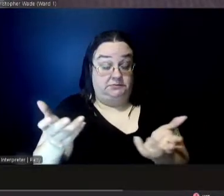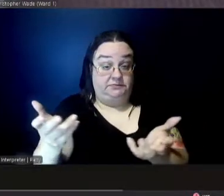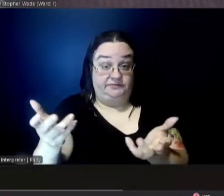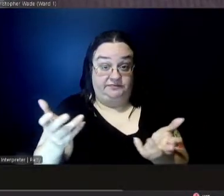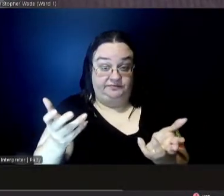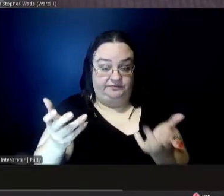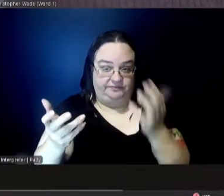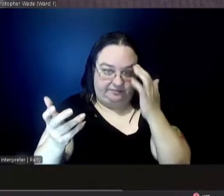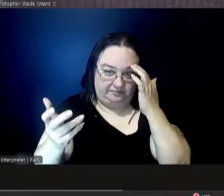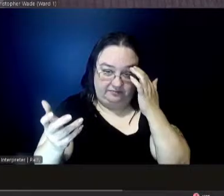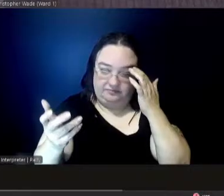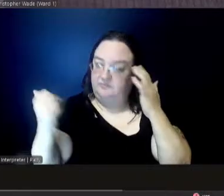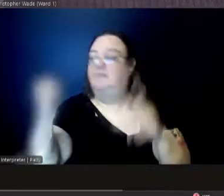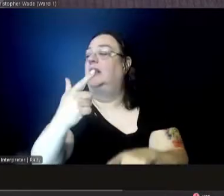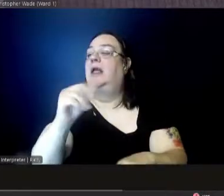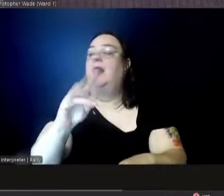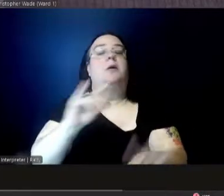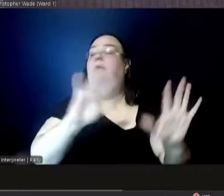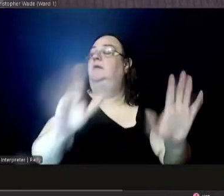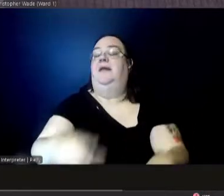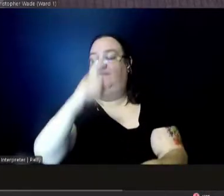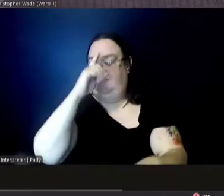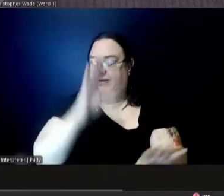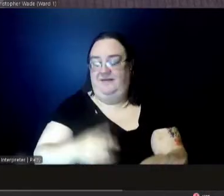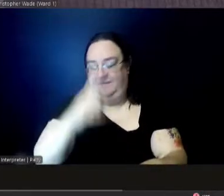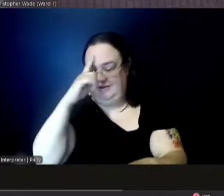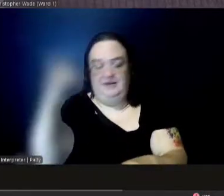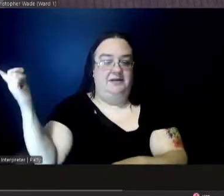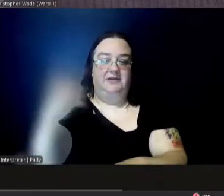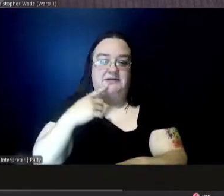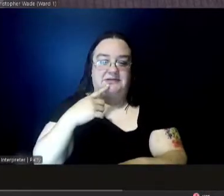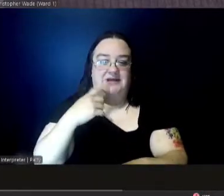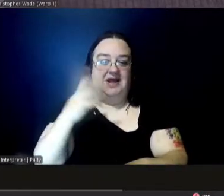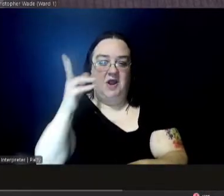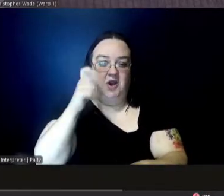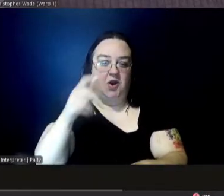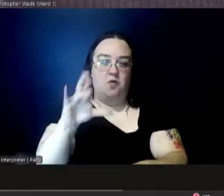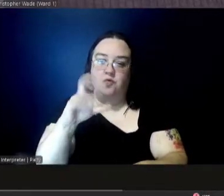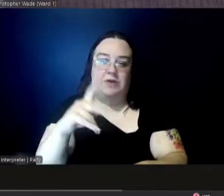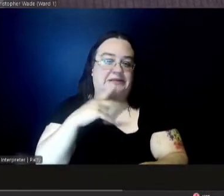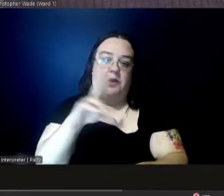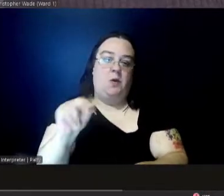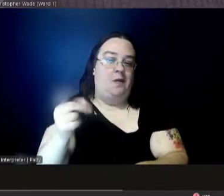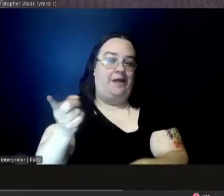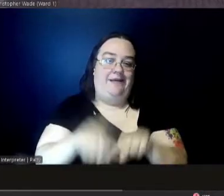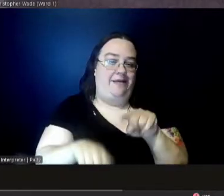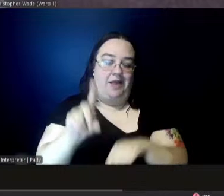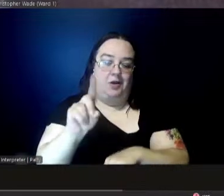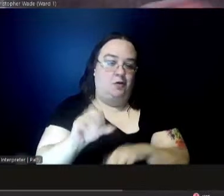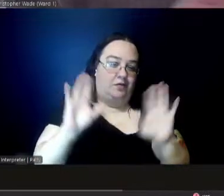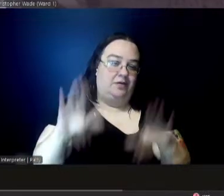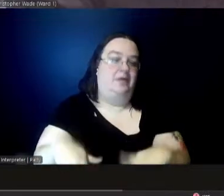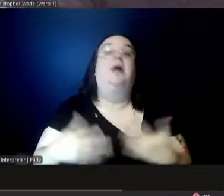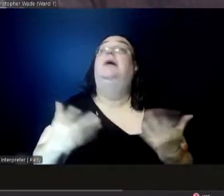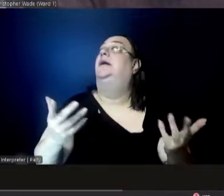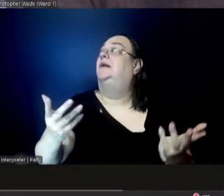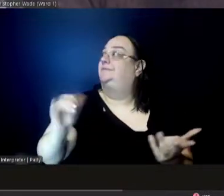Okay, never mind. I heard Rick said no. He can't do it. Oh, okay. The sound?